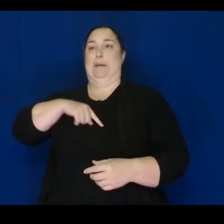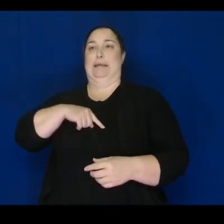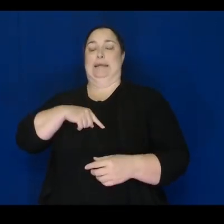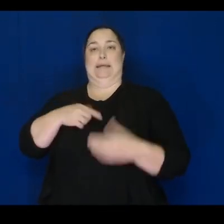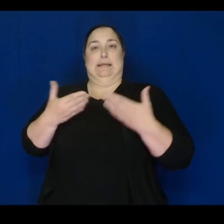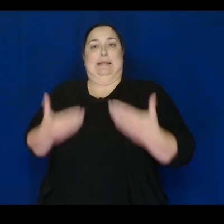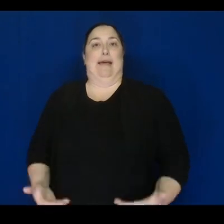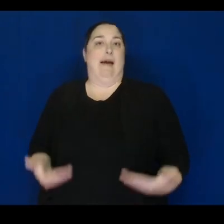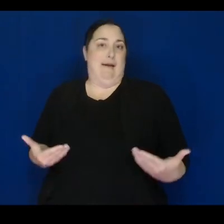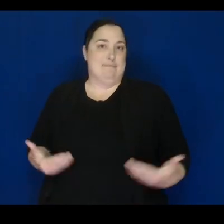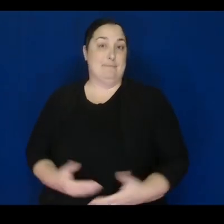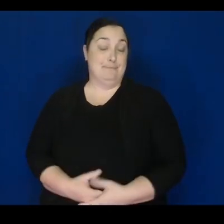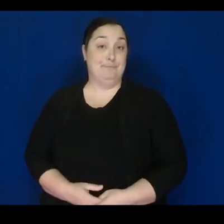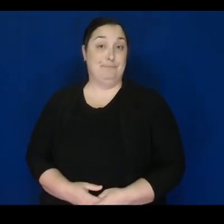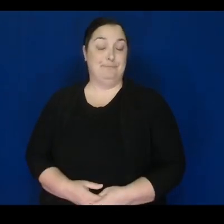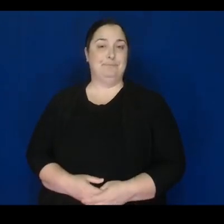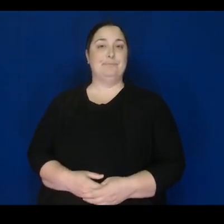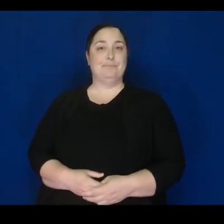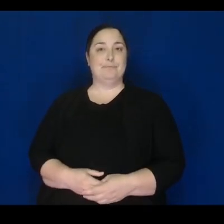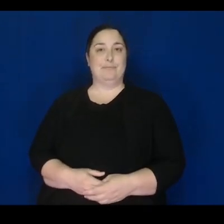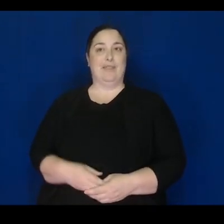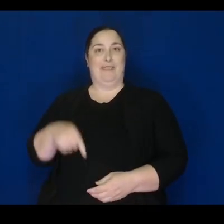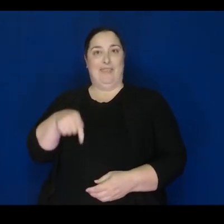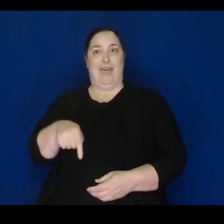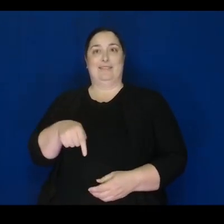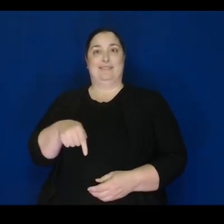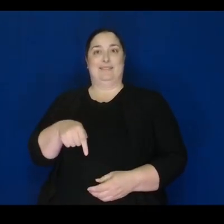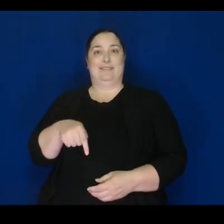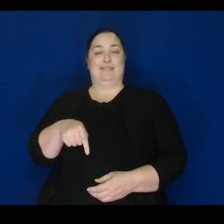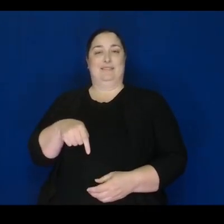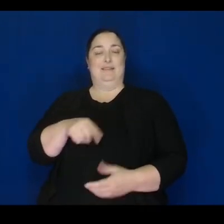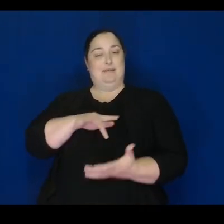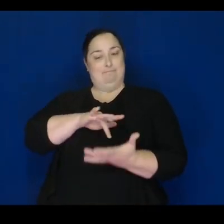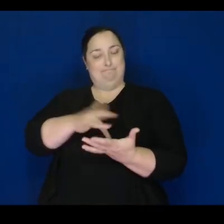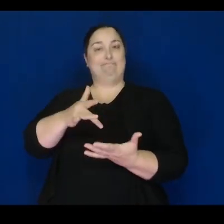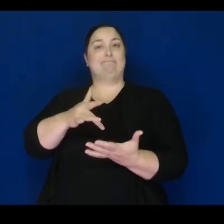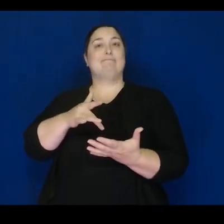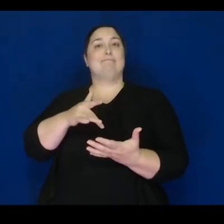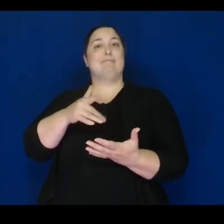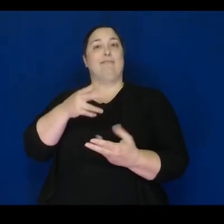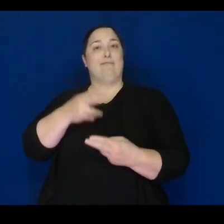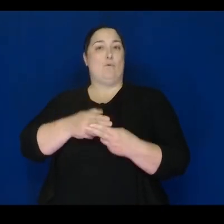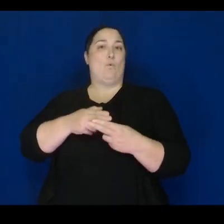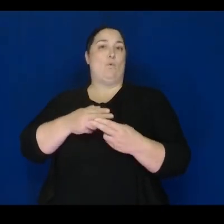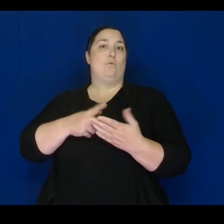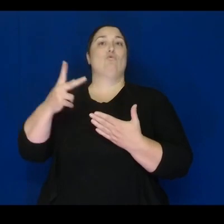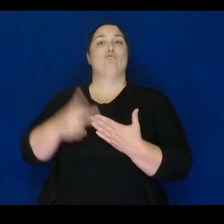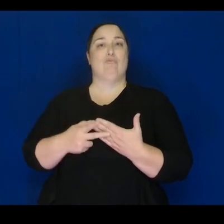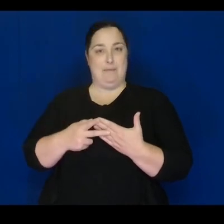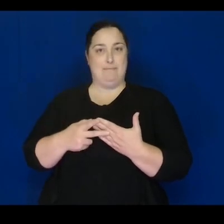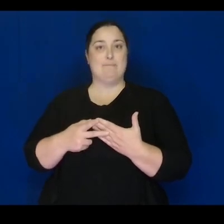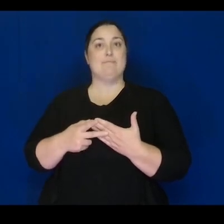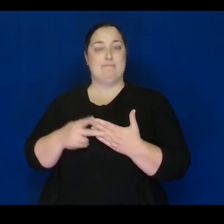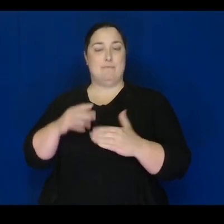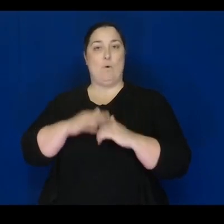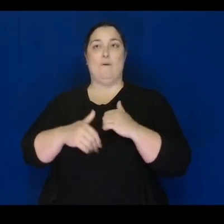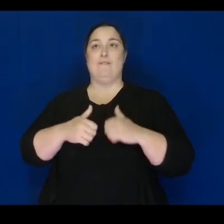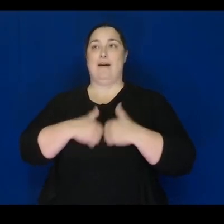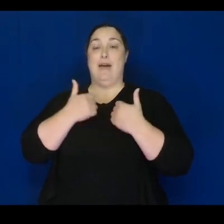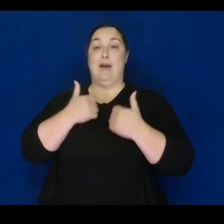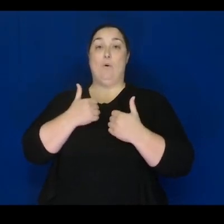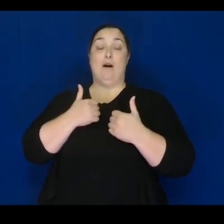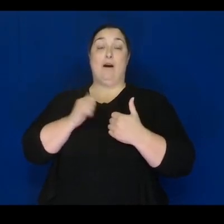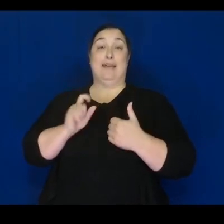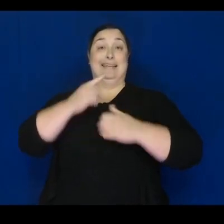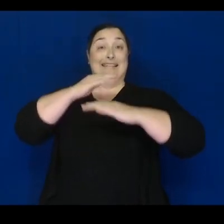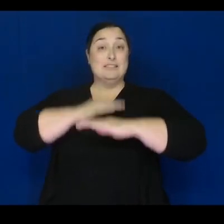really that's really how the program's really centered around around our Indigenous knowledge systems and how we do